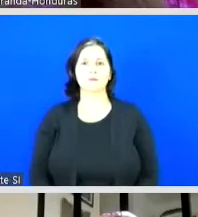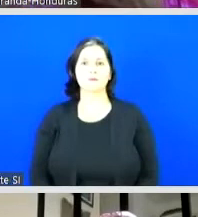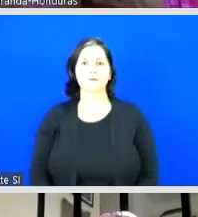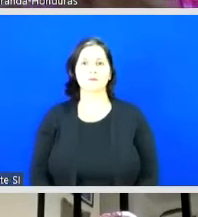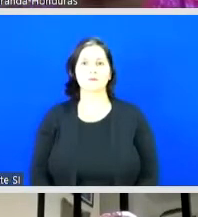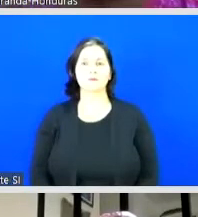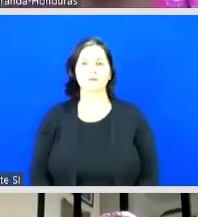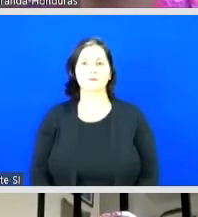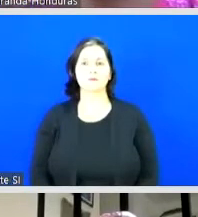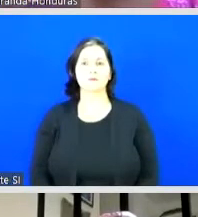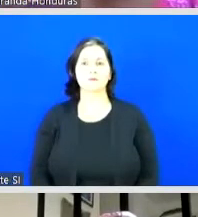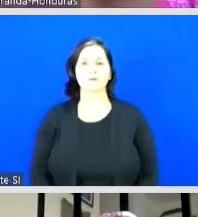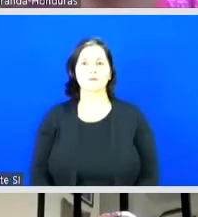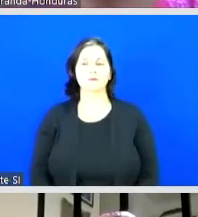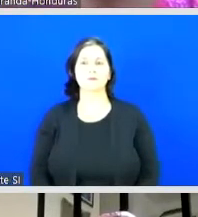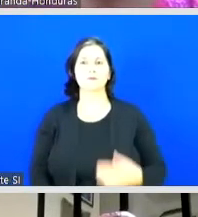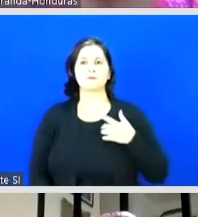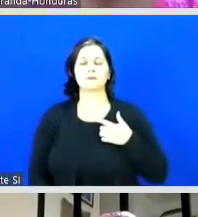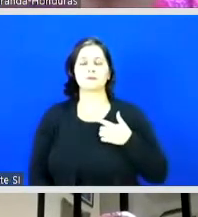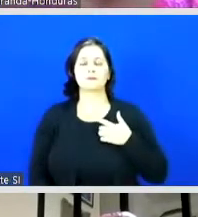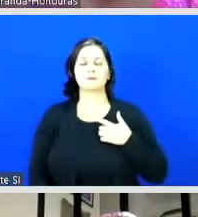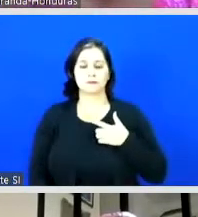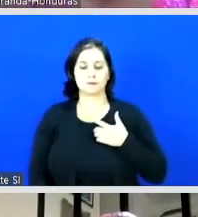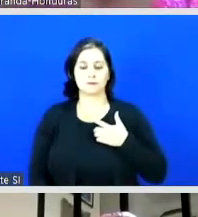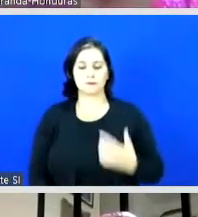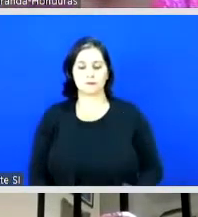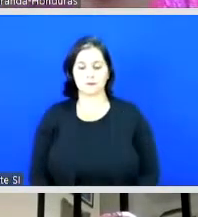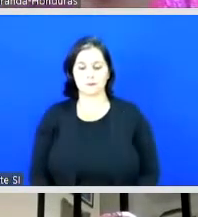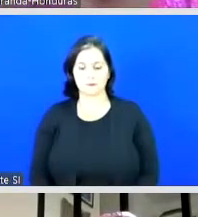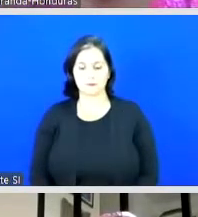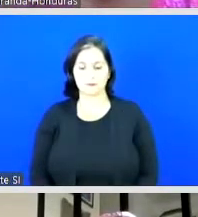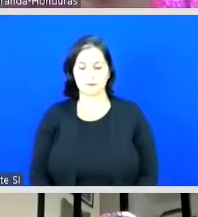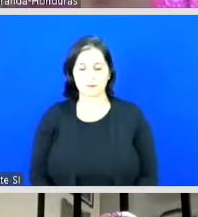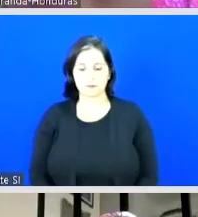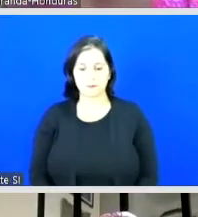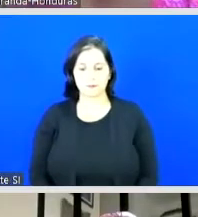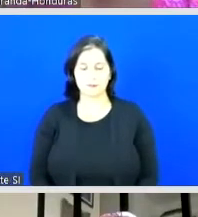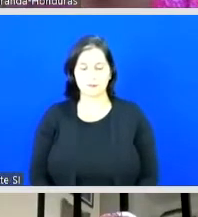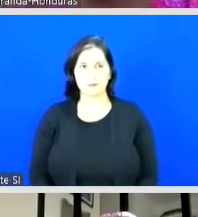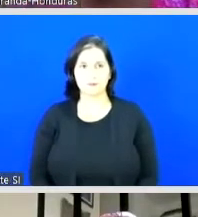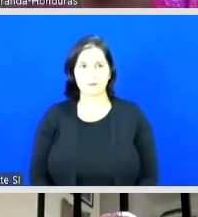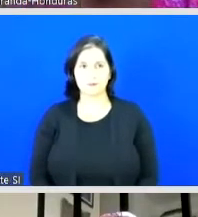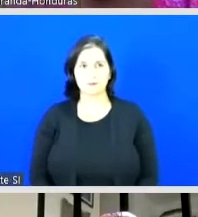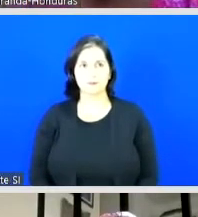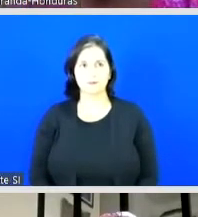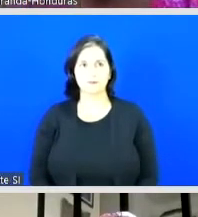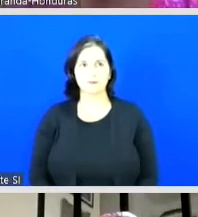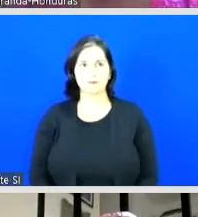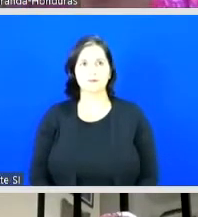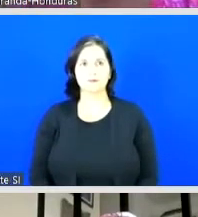Transformation and the Blue Economy of the Government of Antigua and Barbuda. Honorable Minister, real pleasure to have you with us